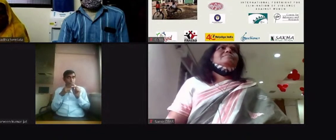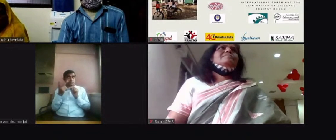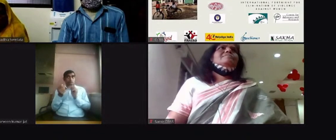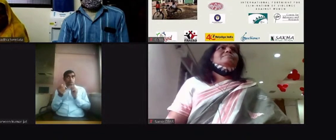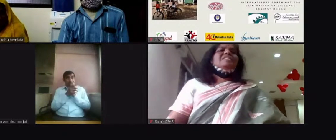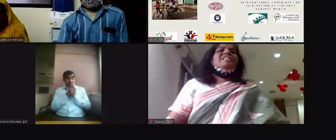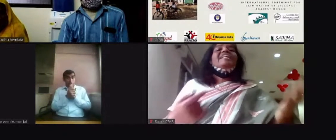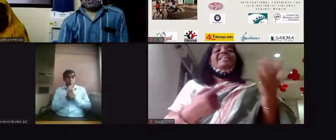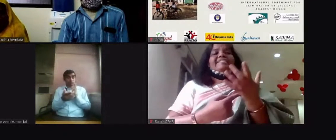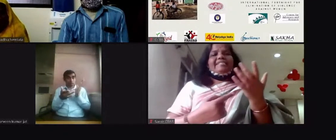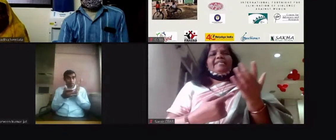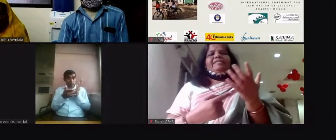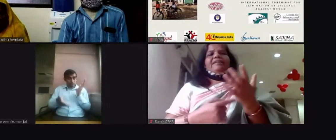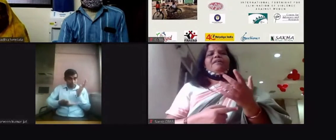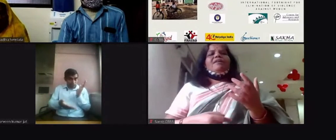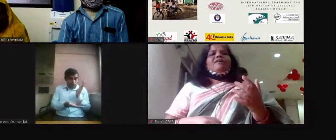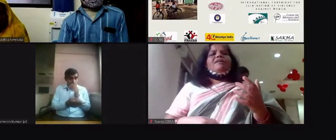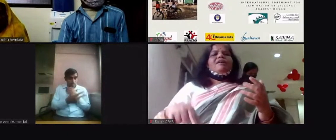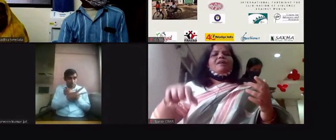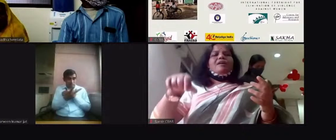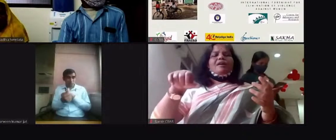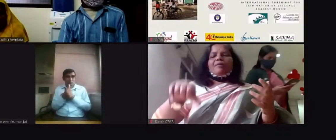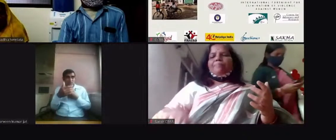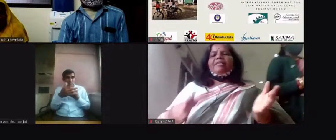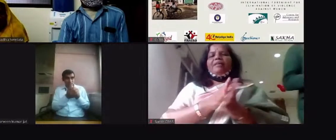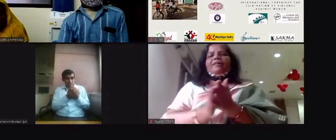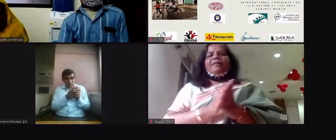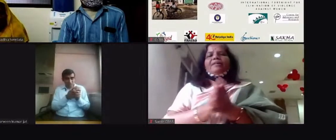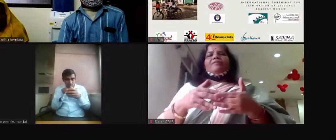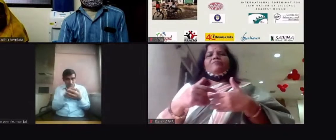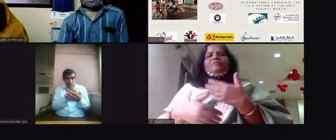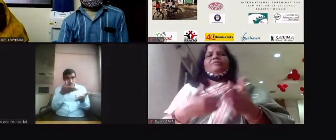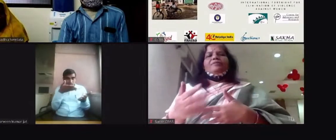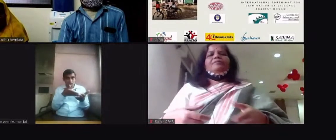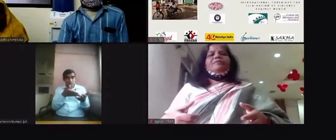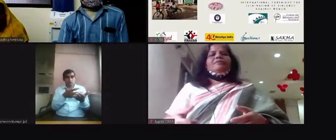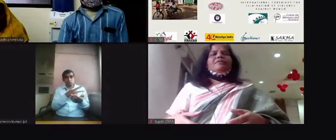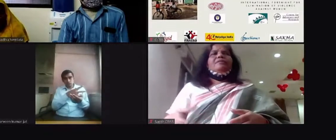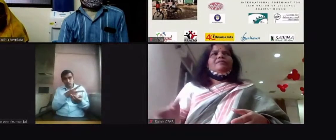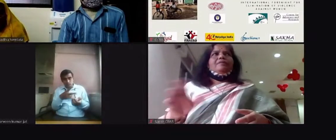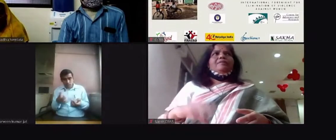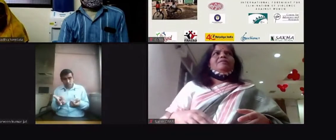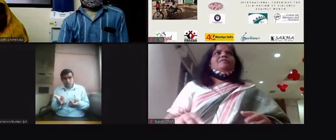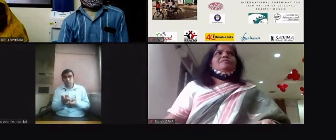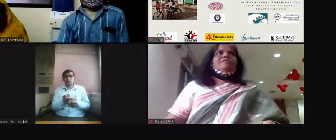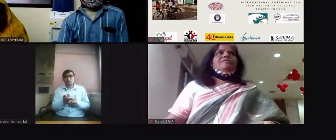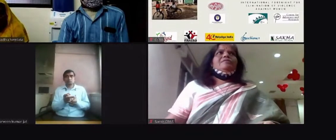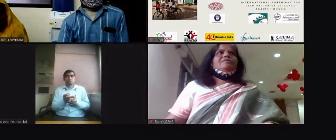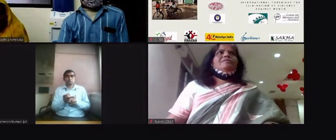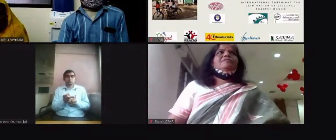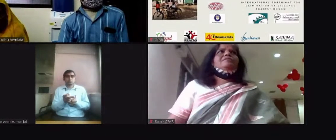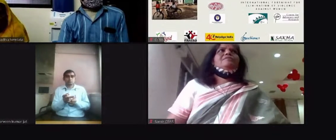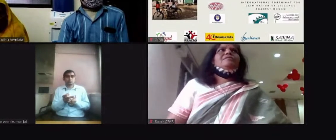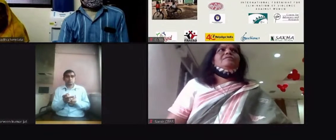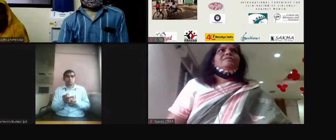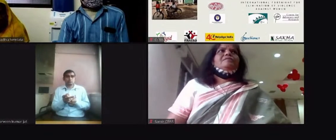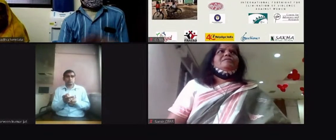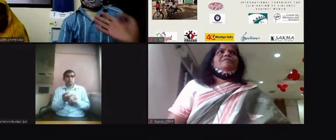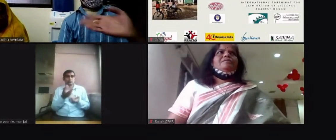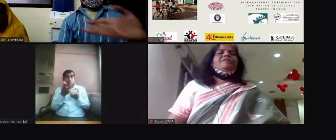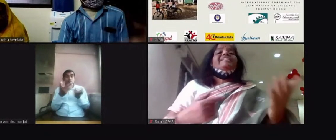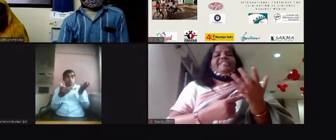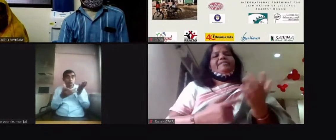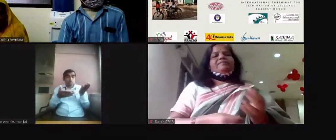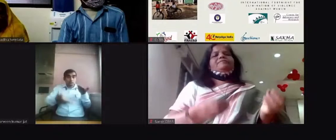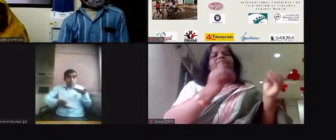She's also saying that in case there is any skill training with regard to sanitation, making phenyl or hand sanitizer, if